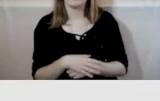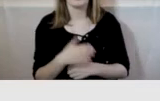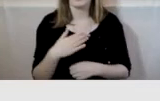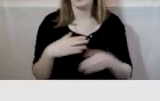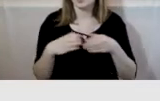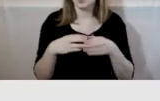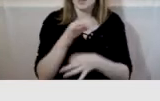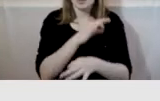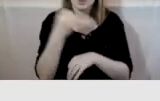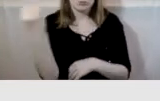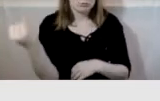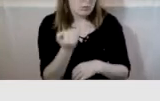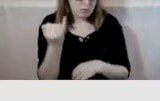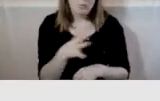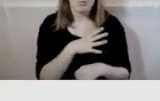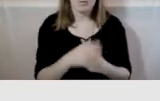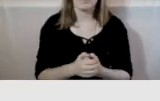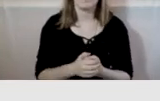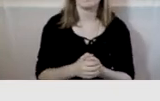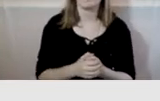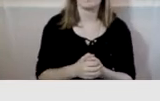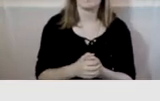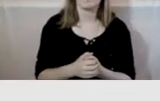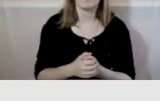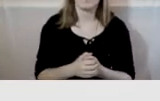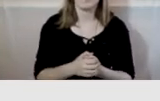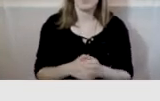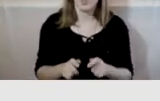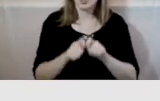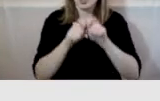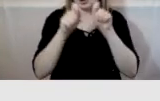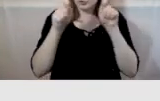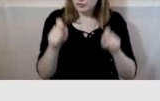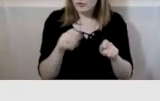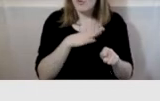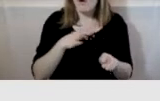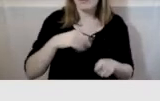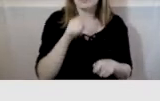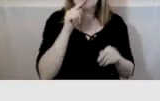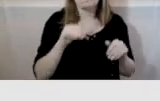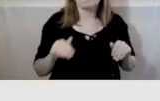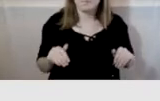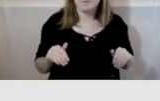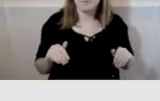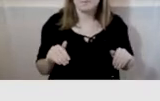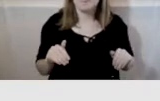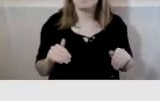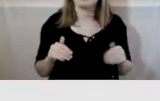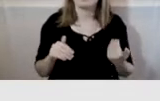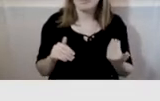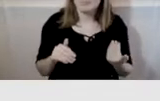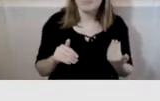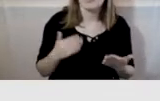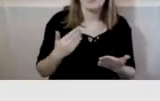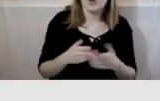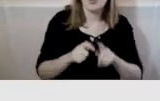and first of all, it was silence for a while, because, you know, to go deep into things,